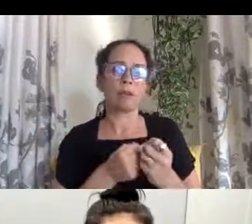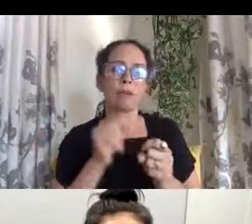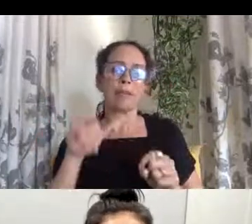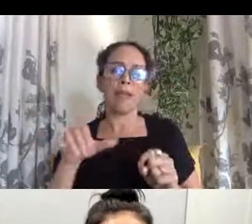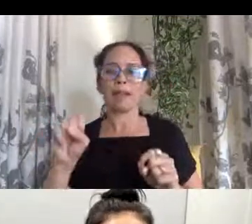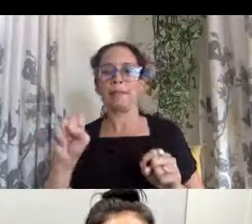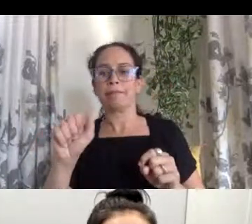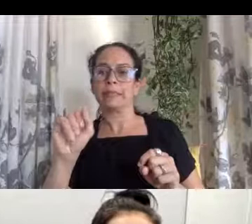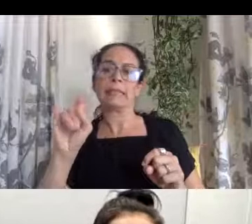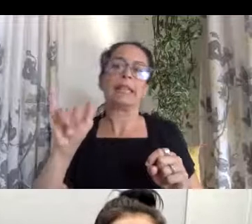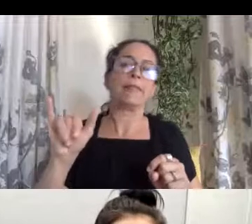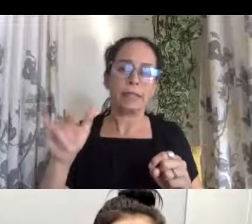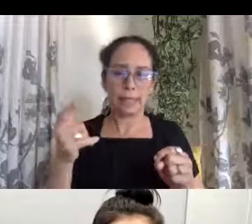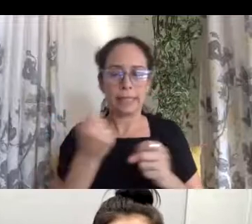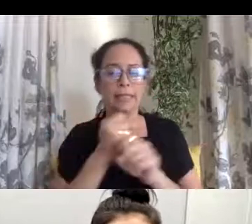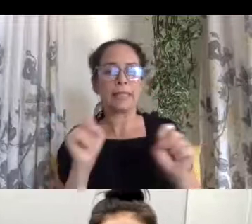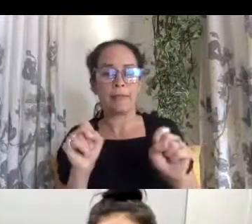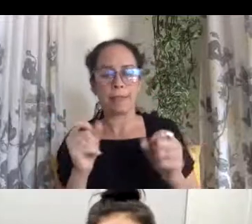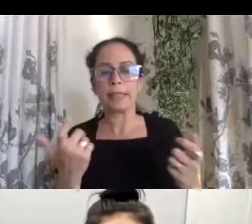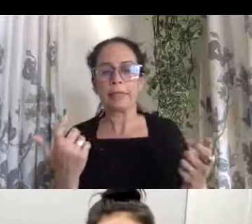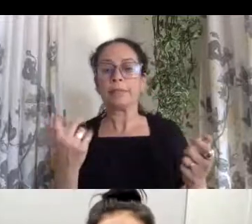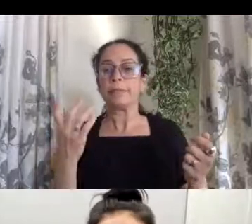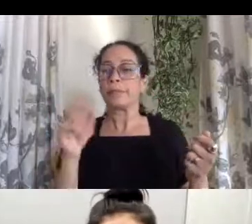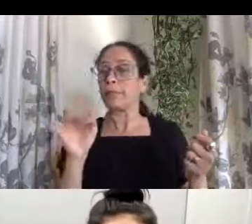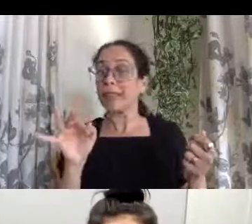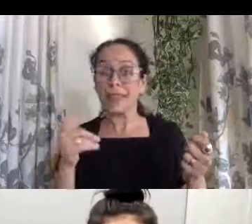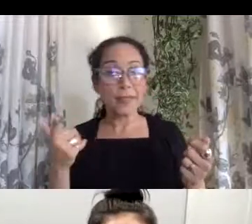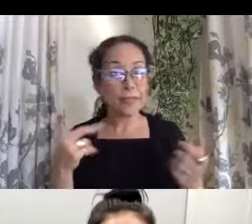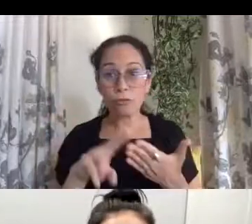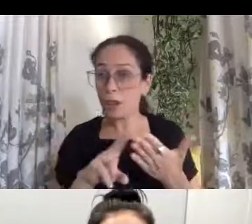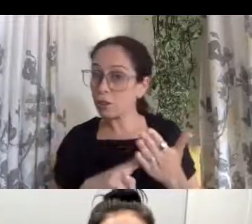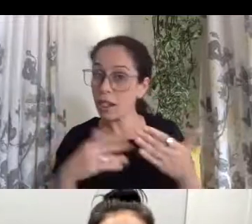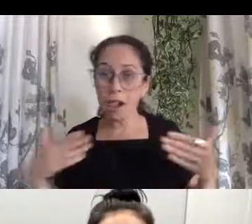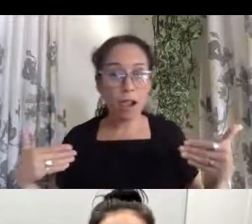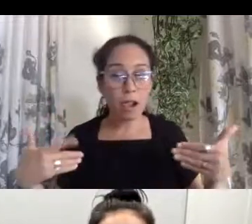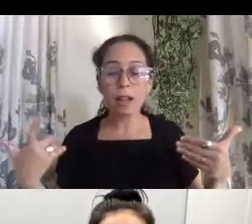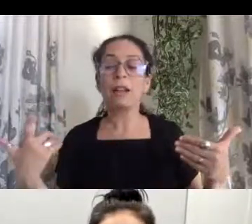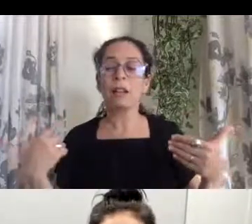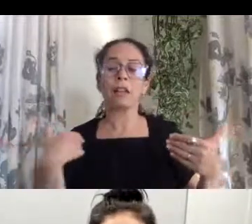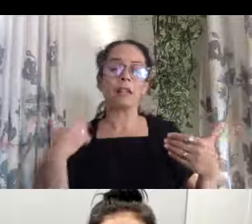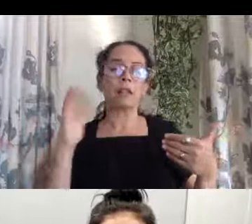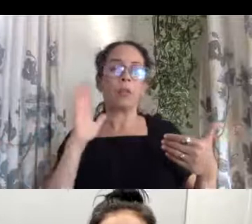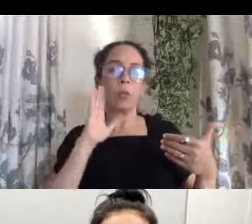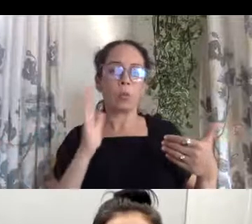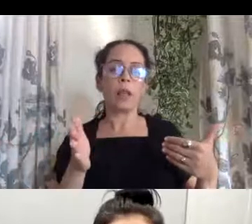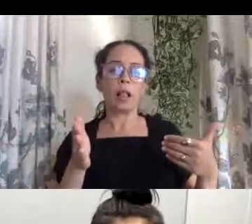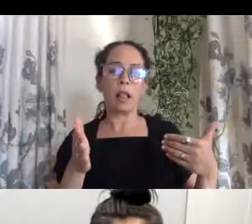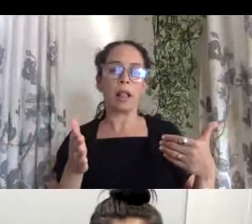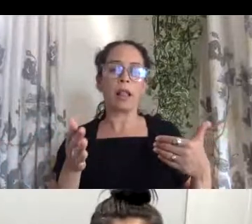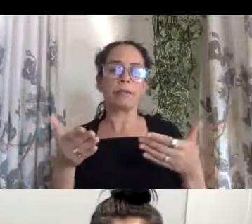community. So that's why if they have not been registered, we will enable a